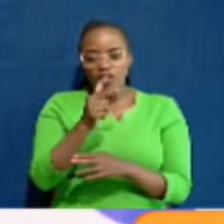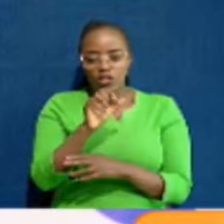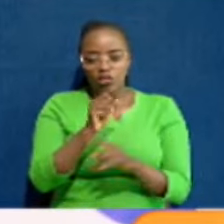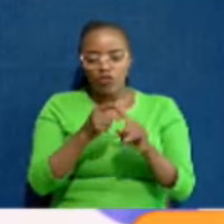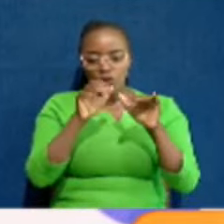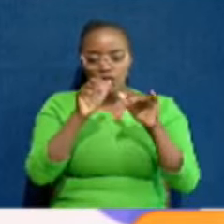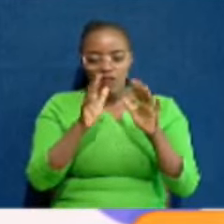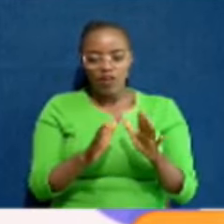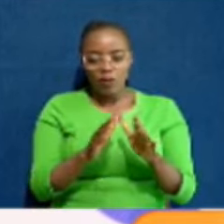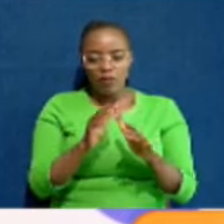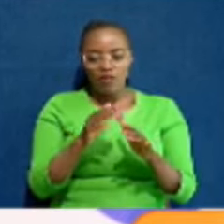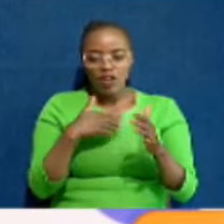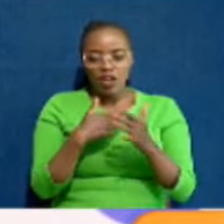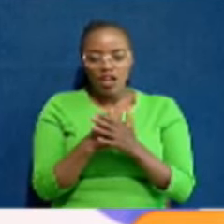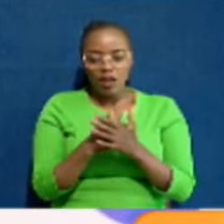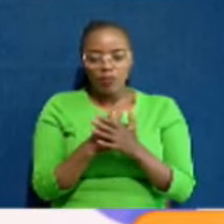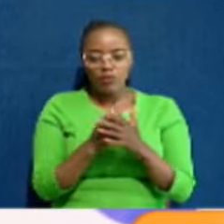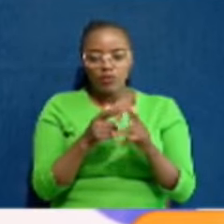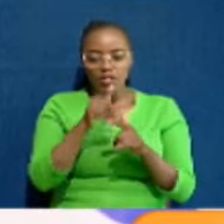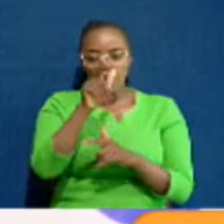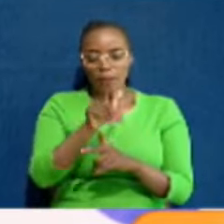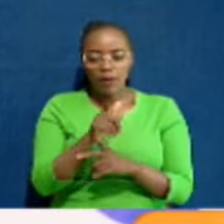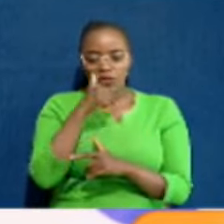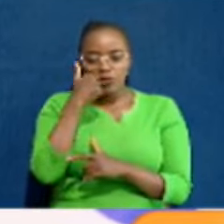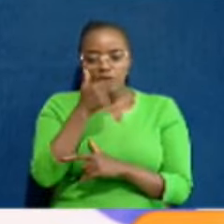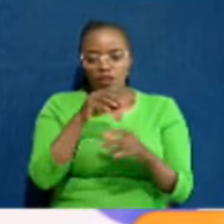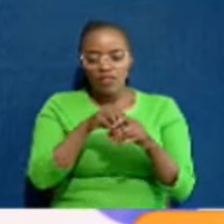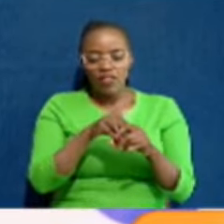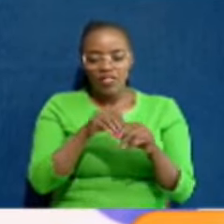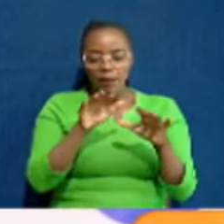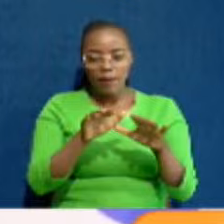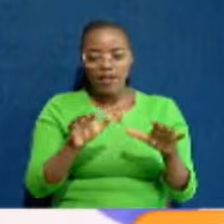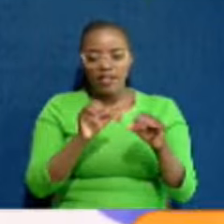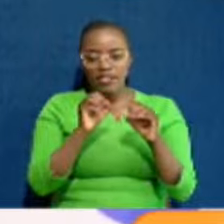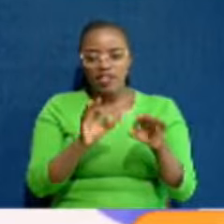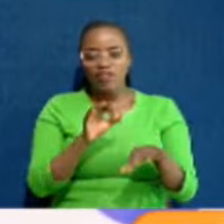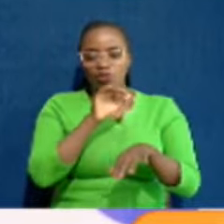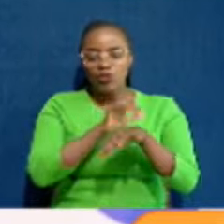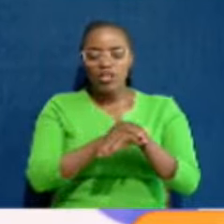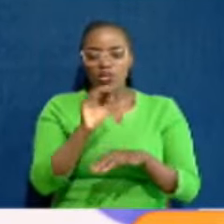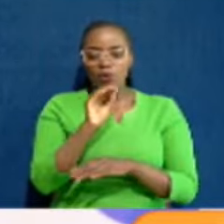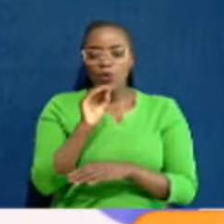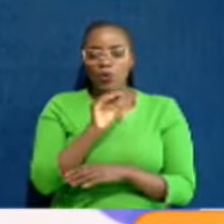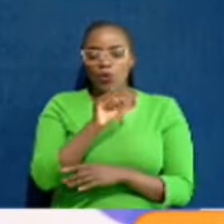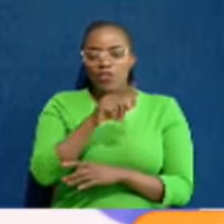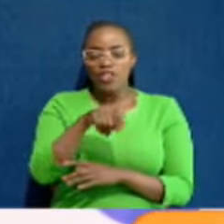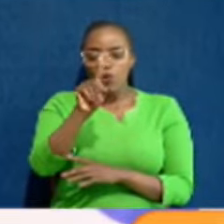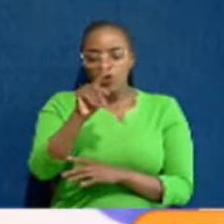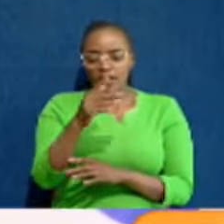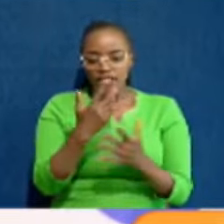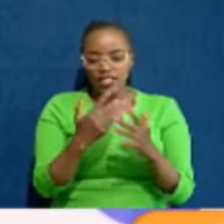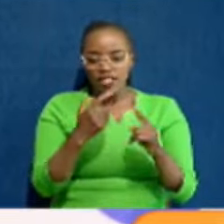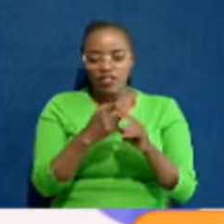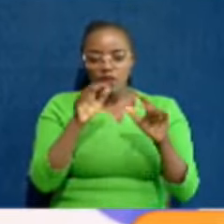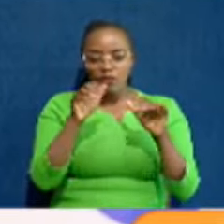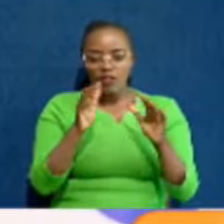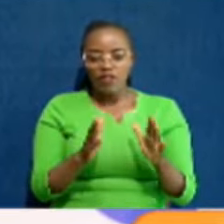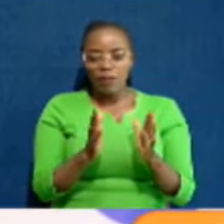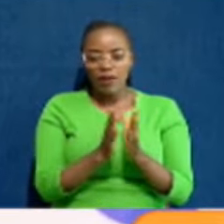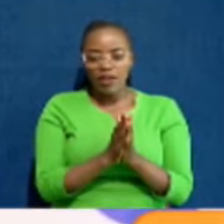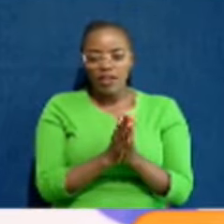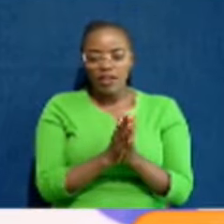farmer all the way to the person doing the market. If you don't get the right height from the farmer,